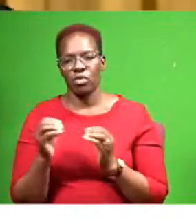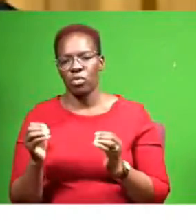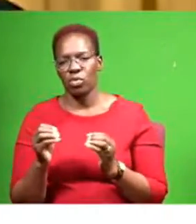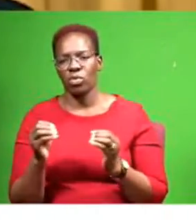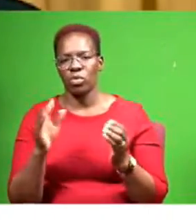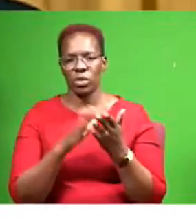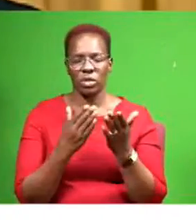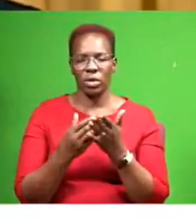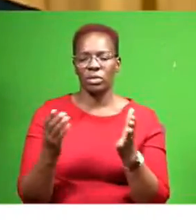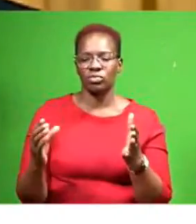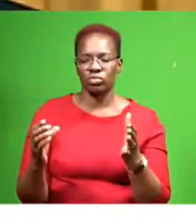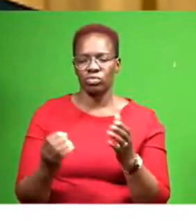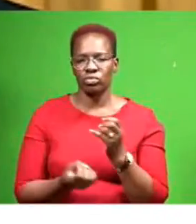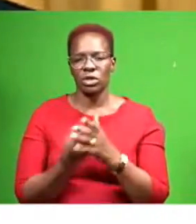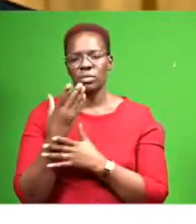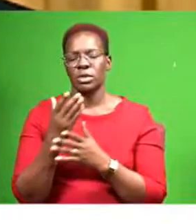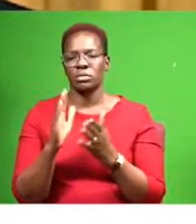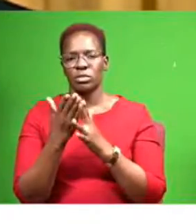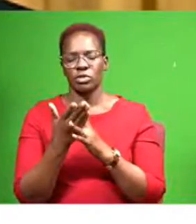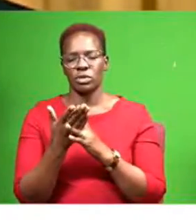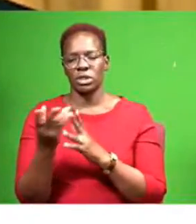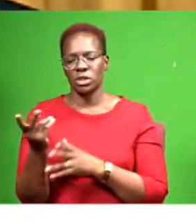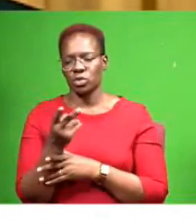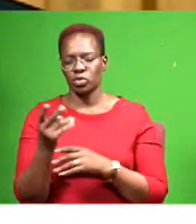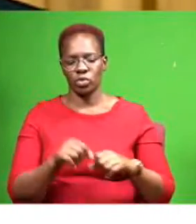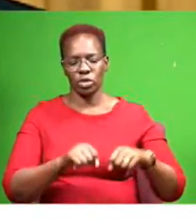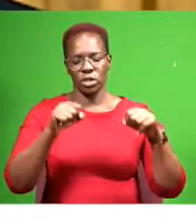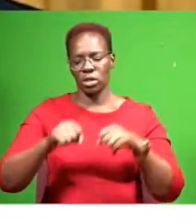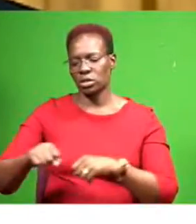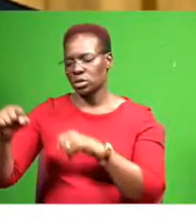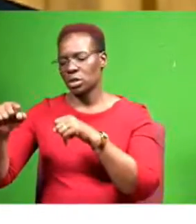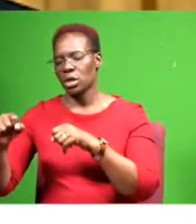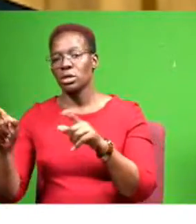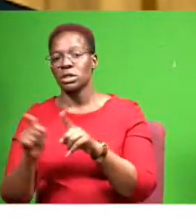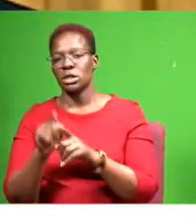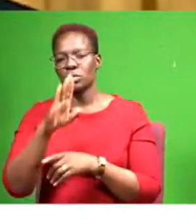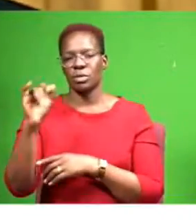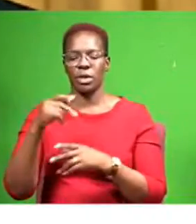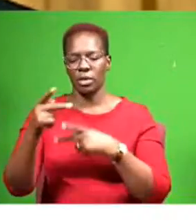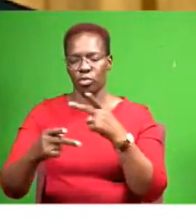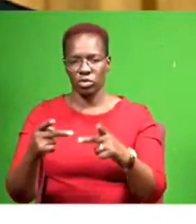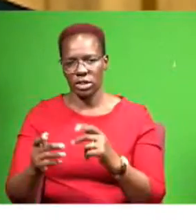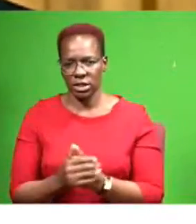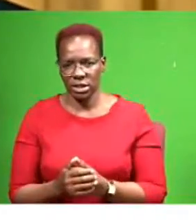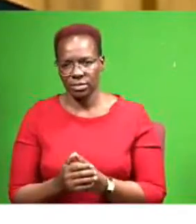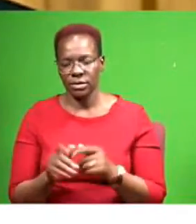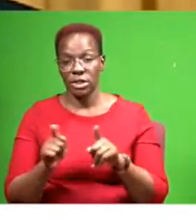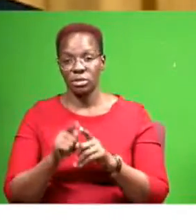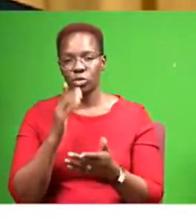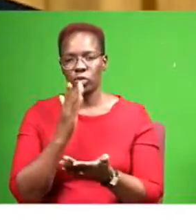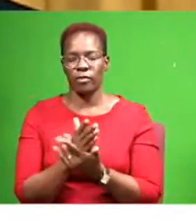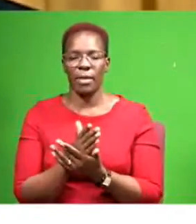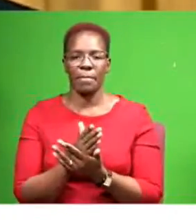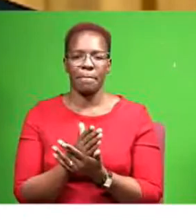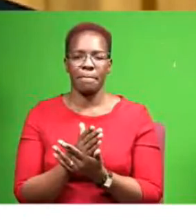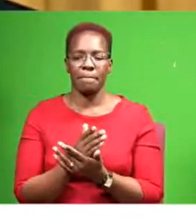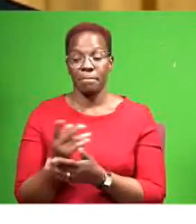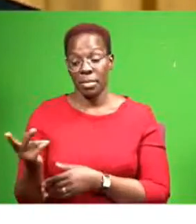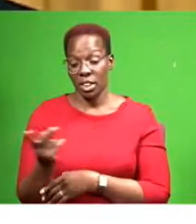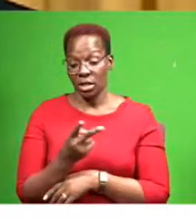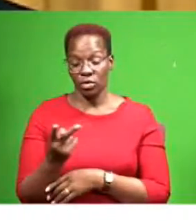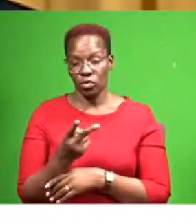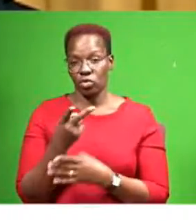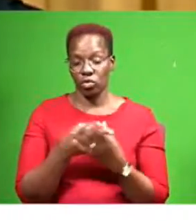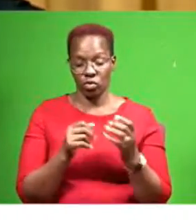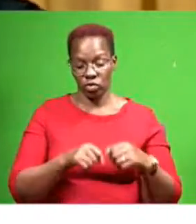between the two co-chairs and the BBI process, such as to confirm that the two co-chairs